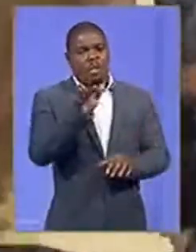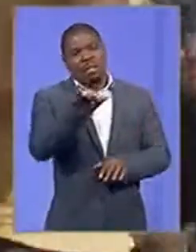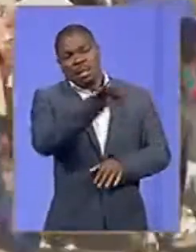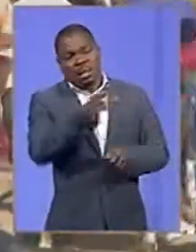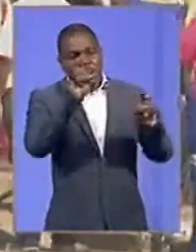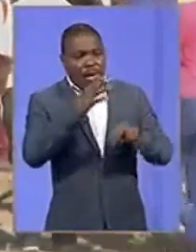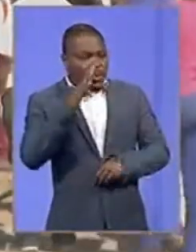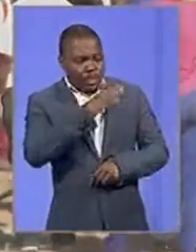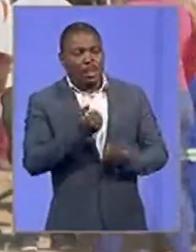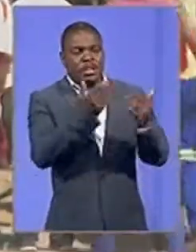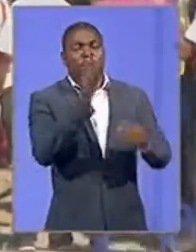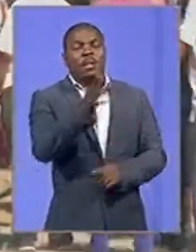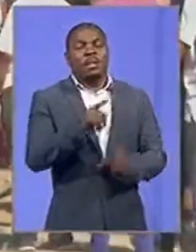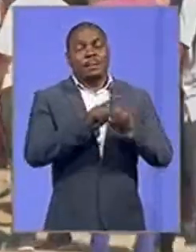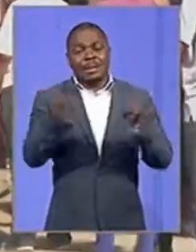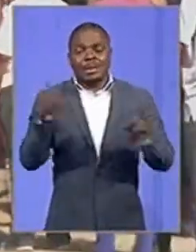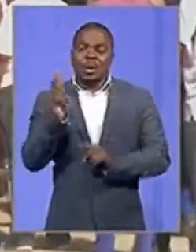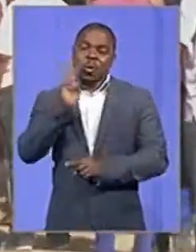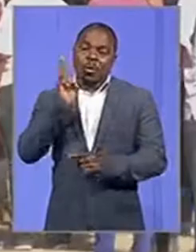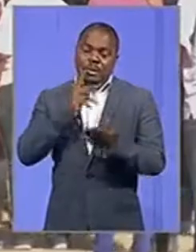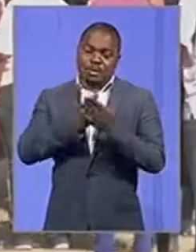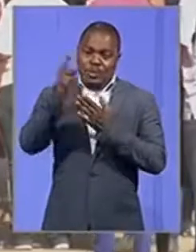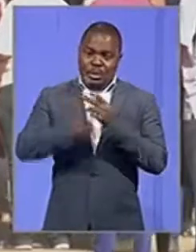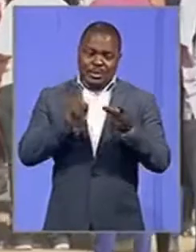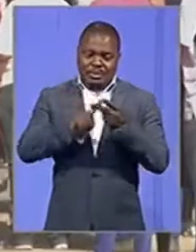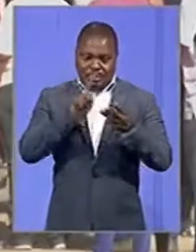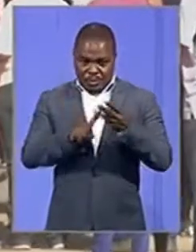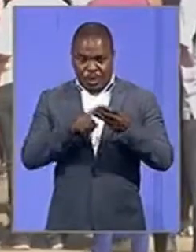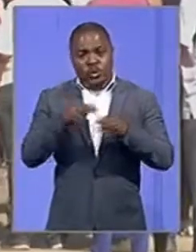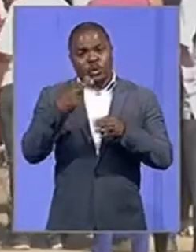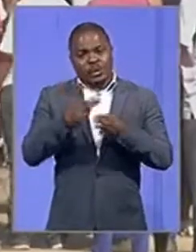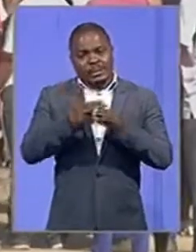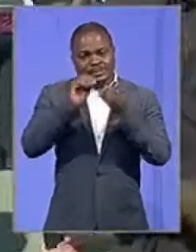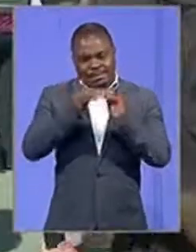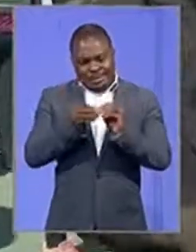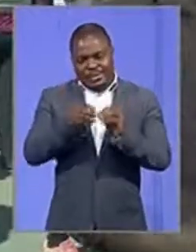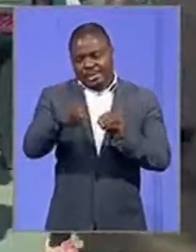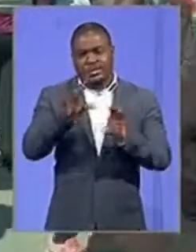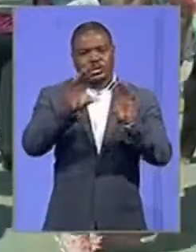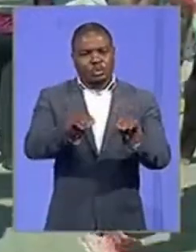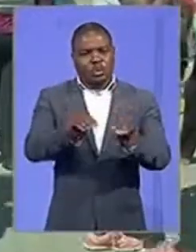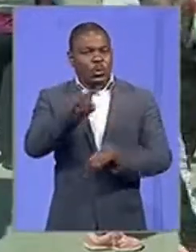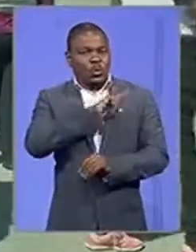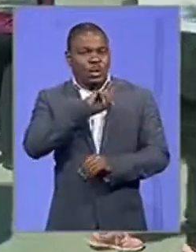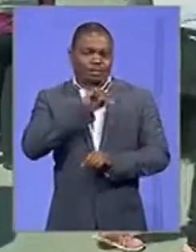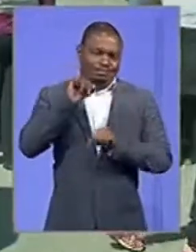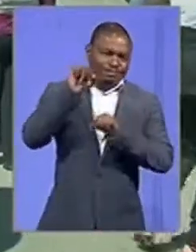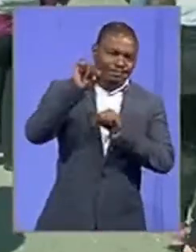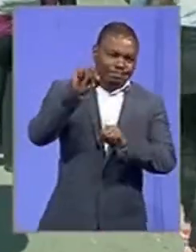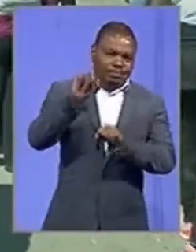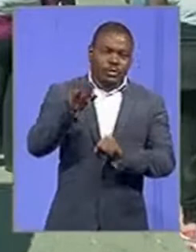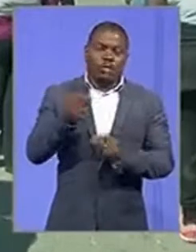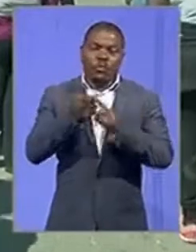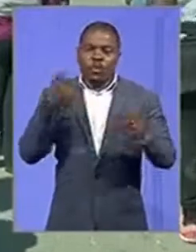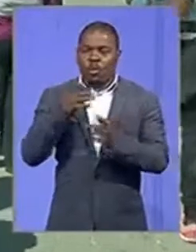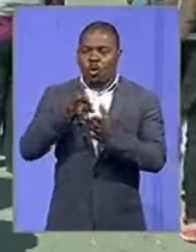motlakase. Fela projeke ya metsi le kgelelo ya leswe e emisitswe go latela tlhatlharuane magareng ga rrakonteraka le